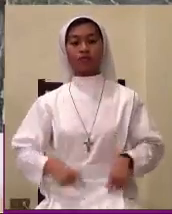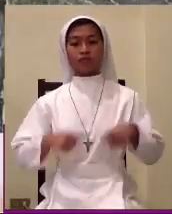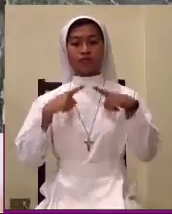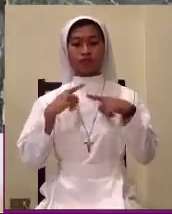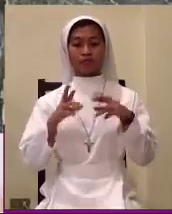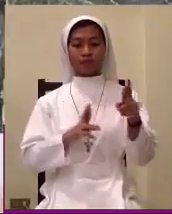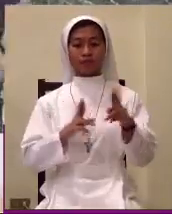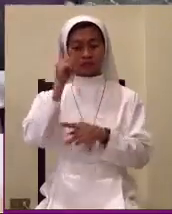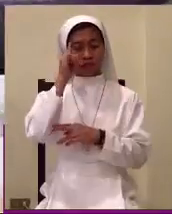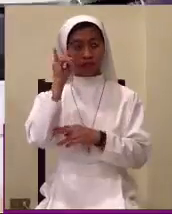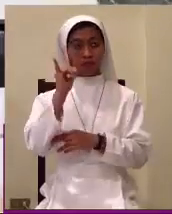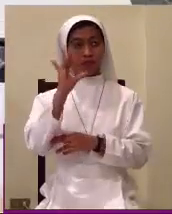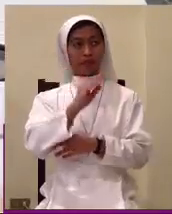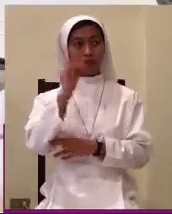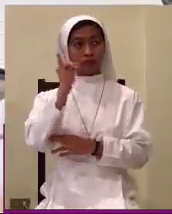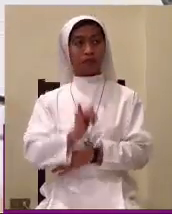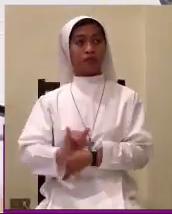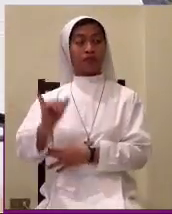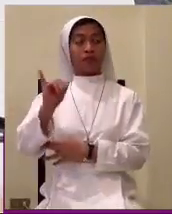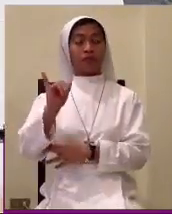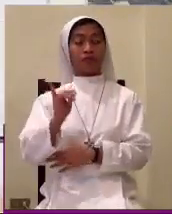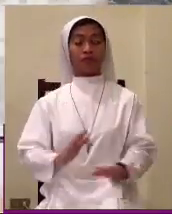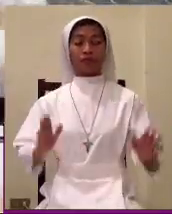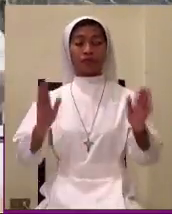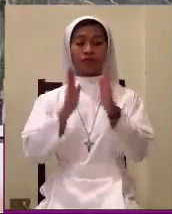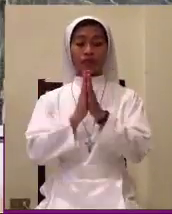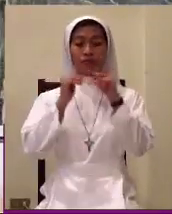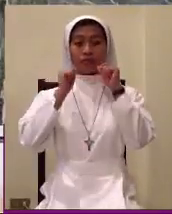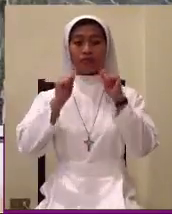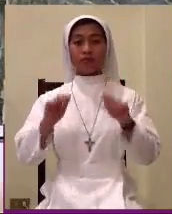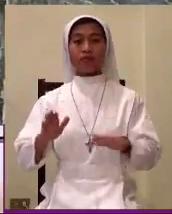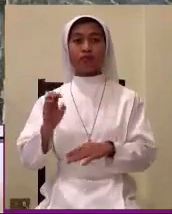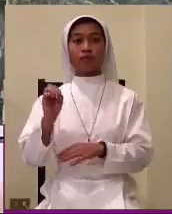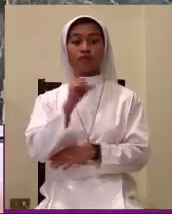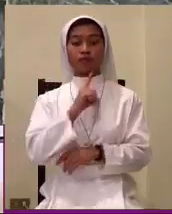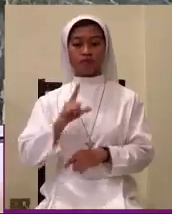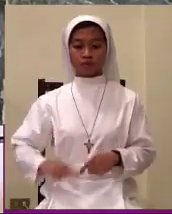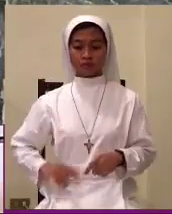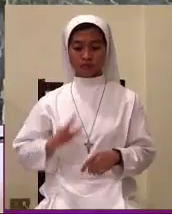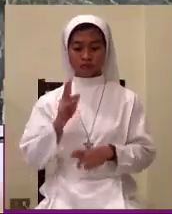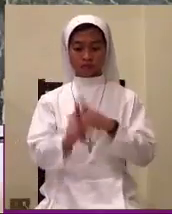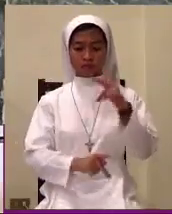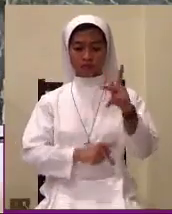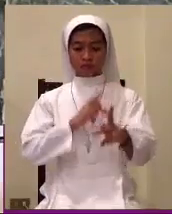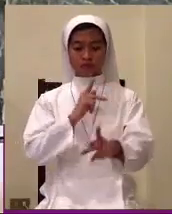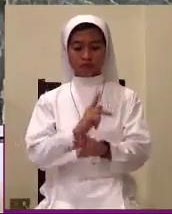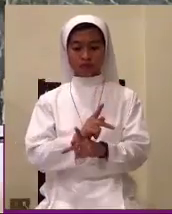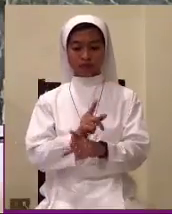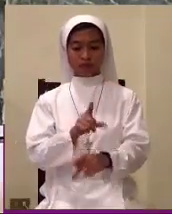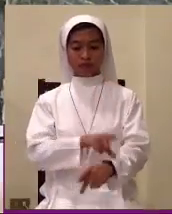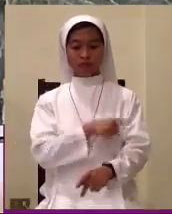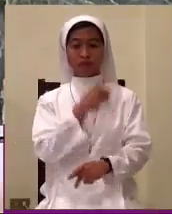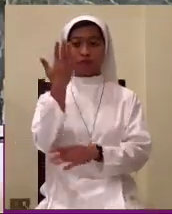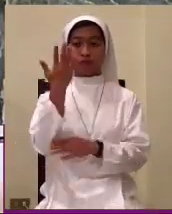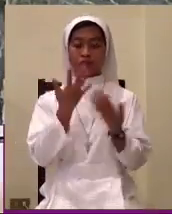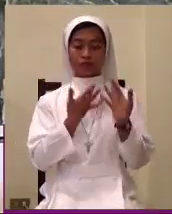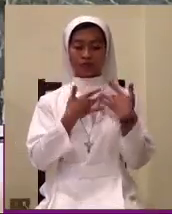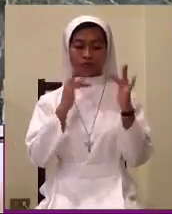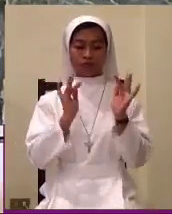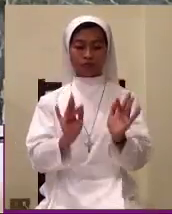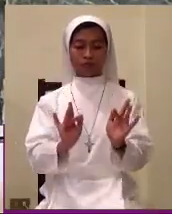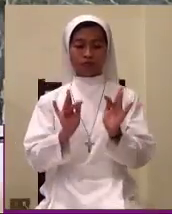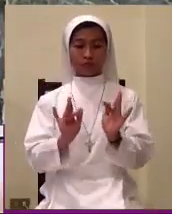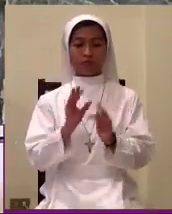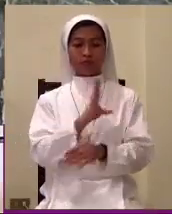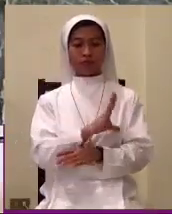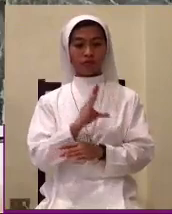ever. Amen. Bless, O Lord, your people who long for the gifts of your mercy, and